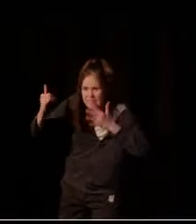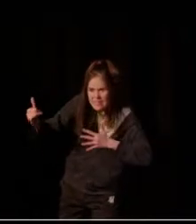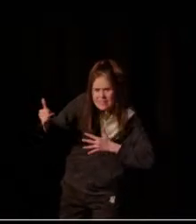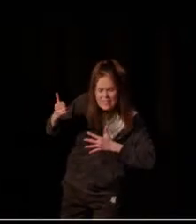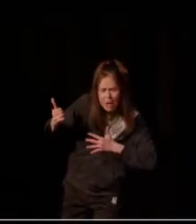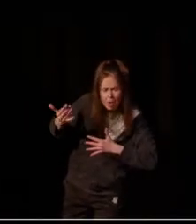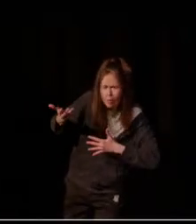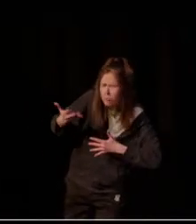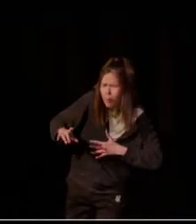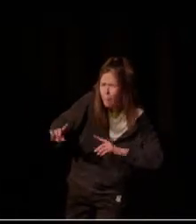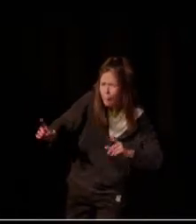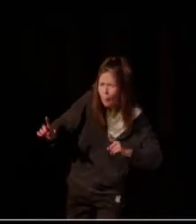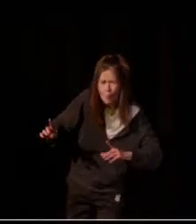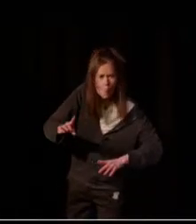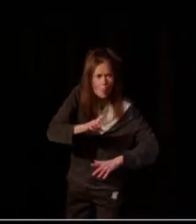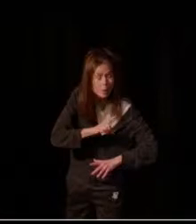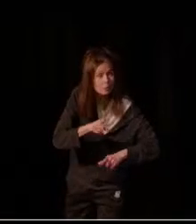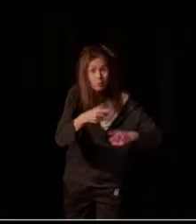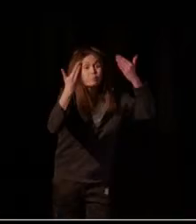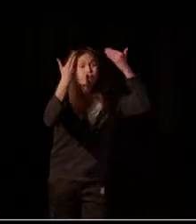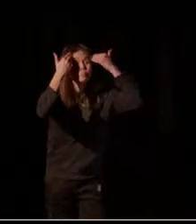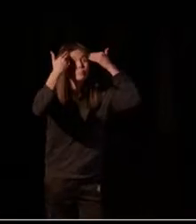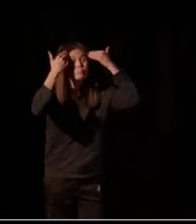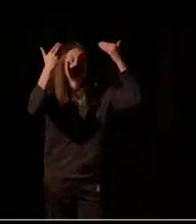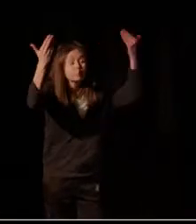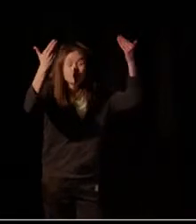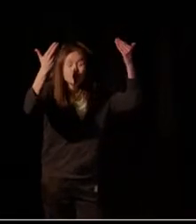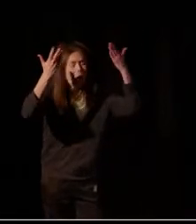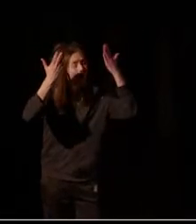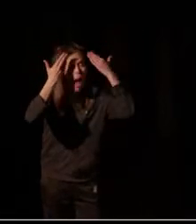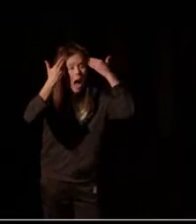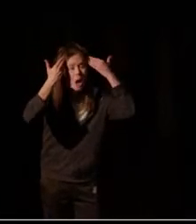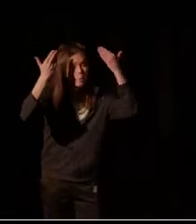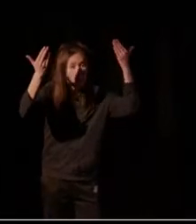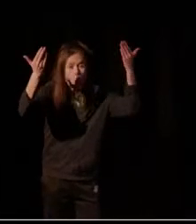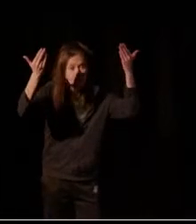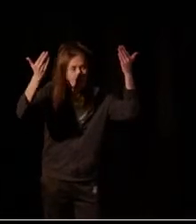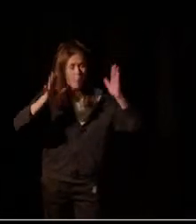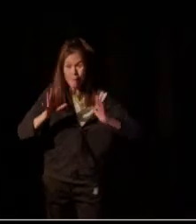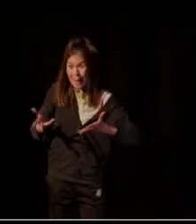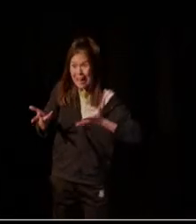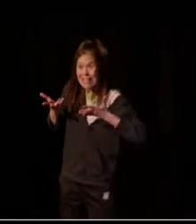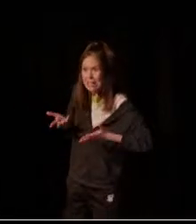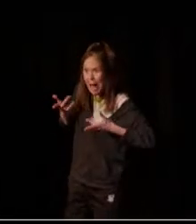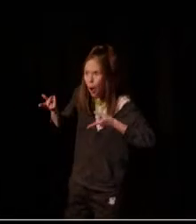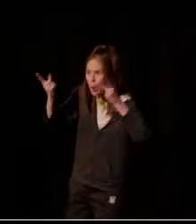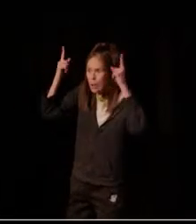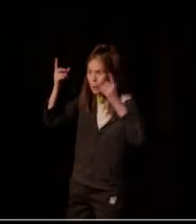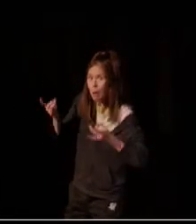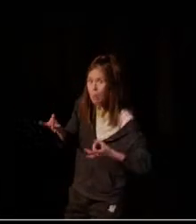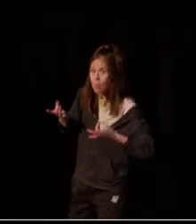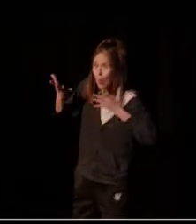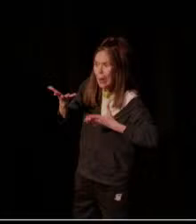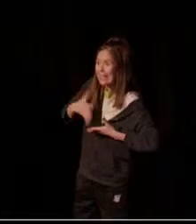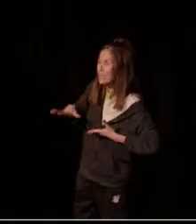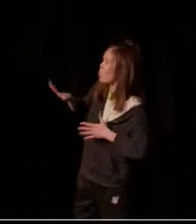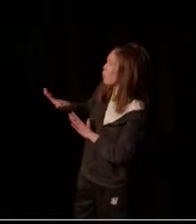But surely it is better to avoid what's grown than question how it was born.